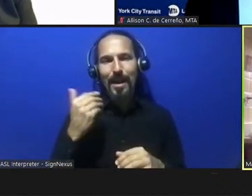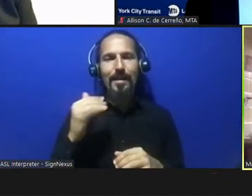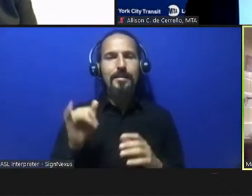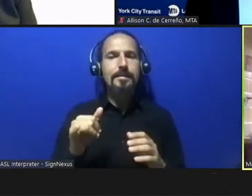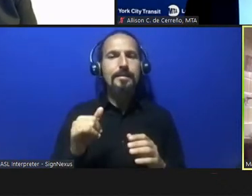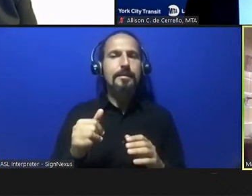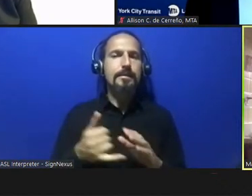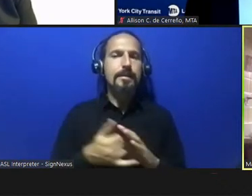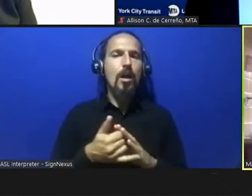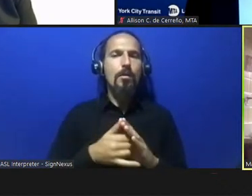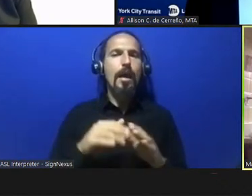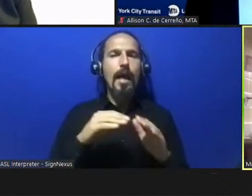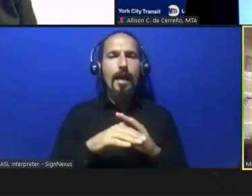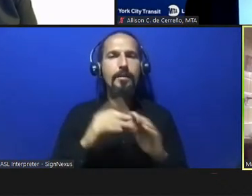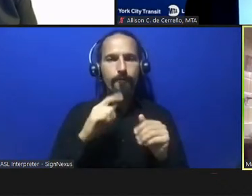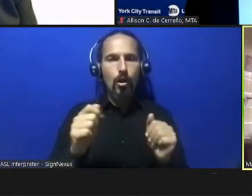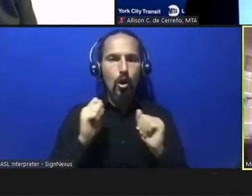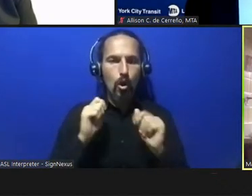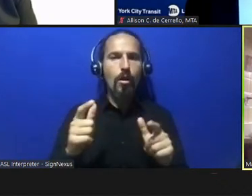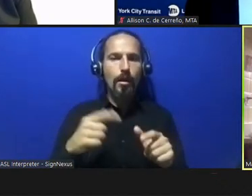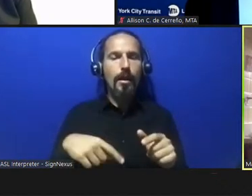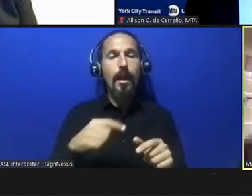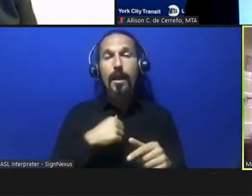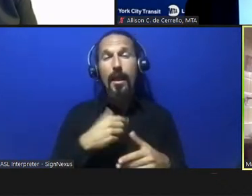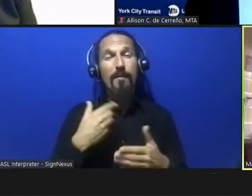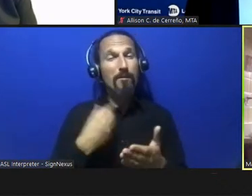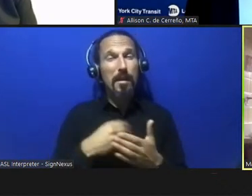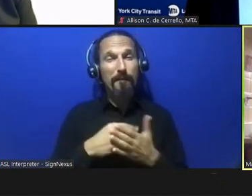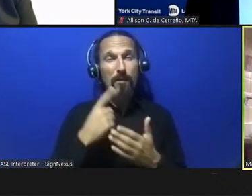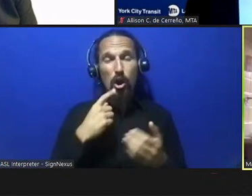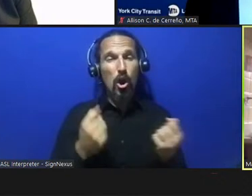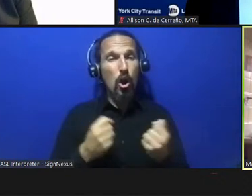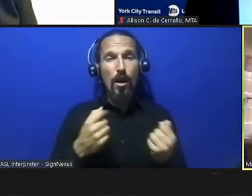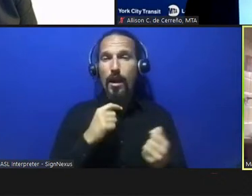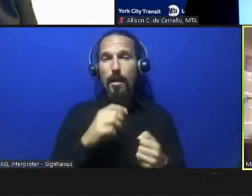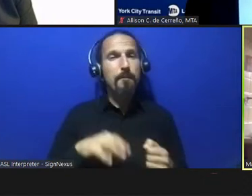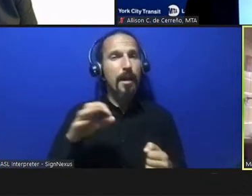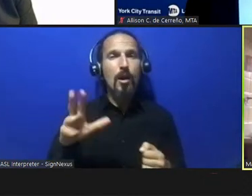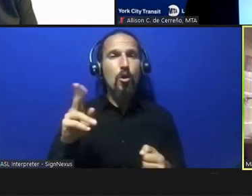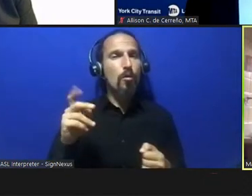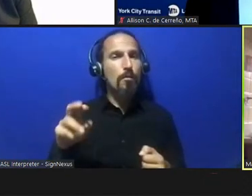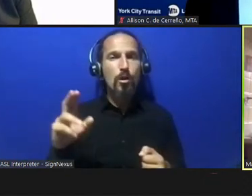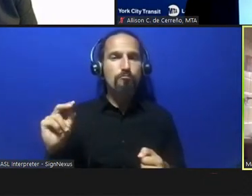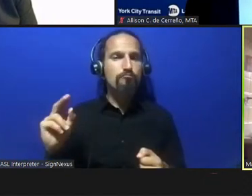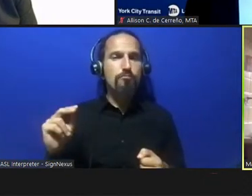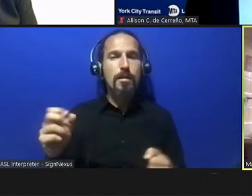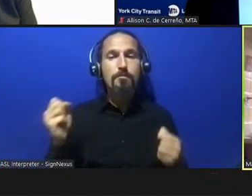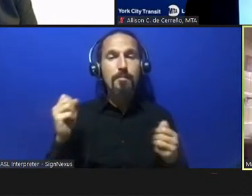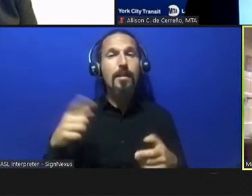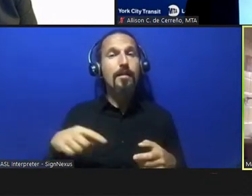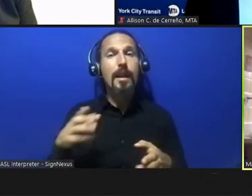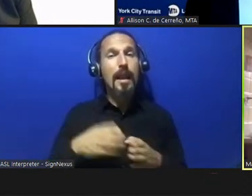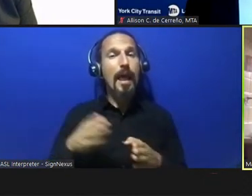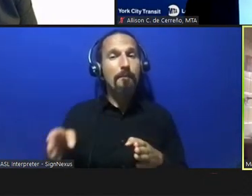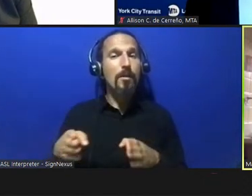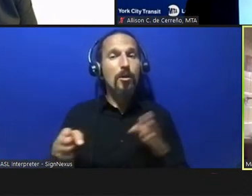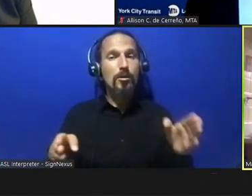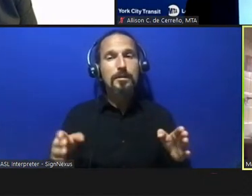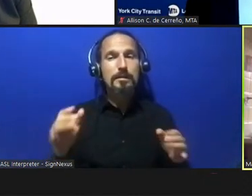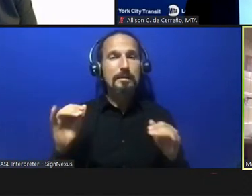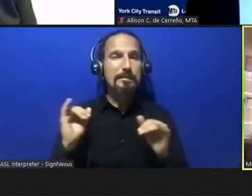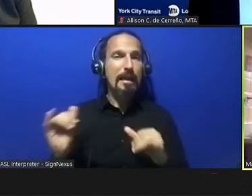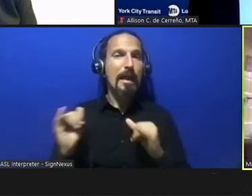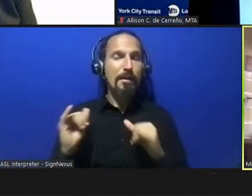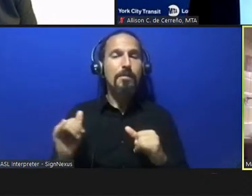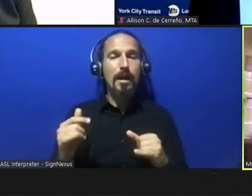access for everybody i don't have money for a car i don't pay for uber i know many of my neighbors feel the same way